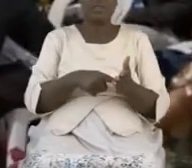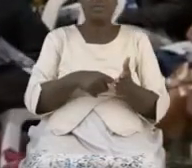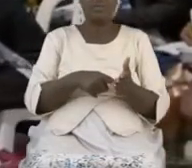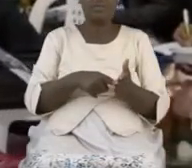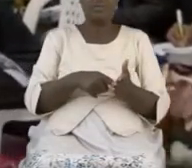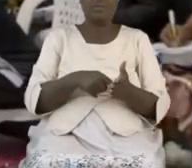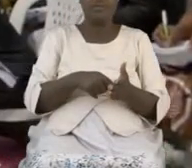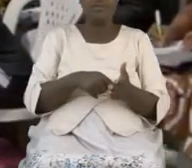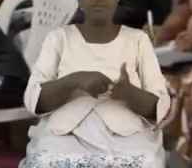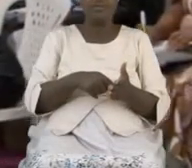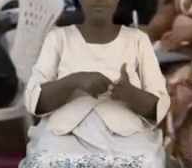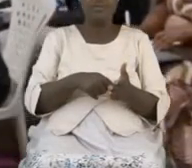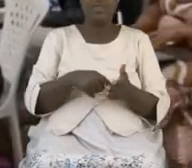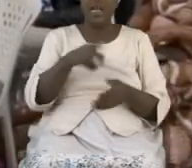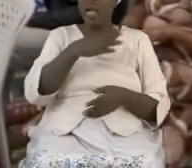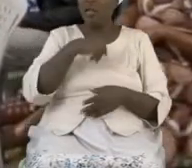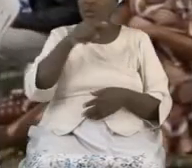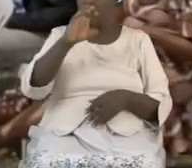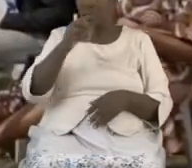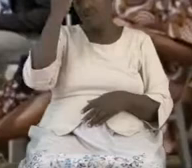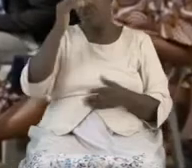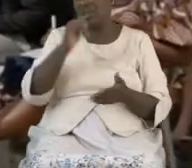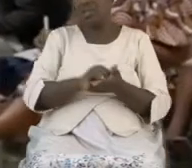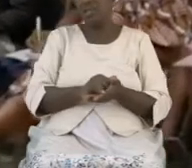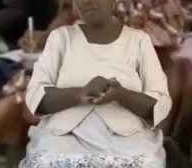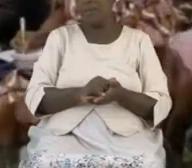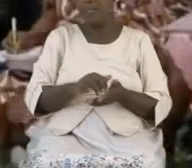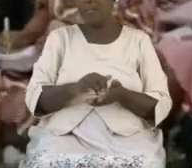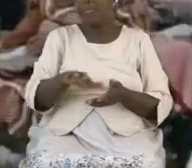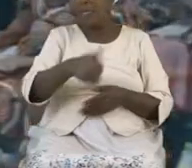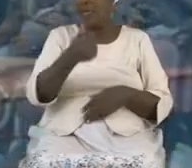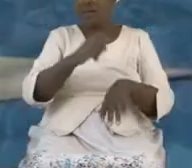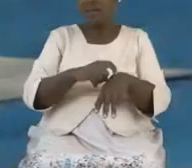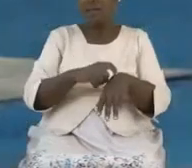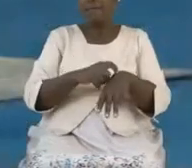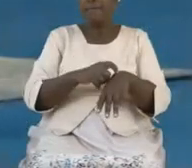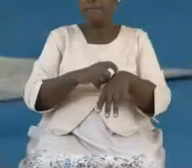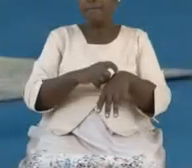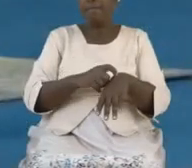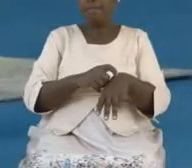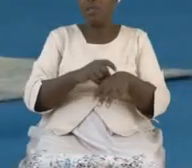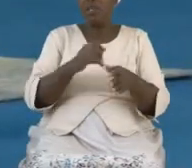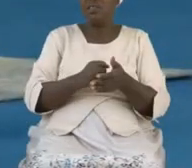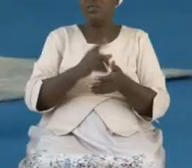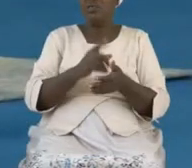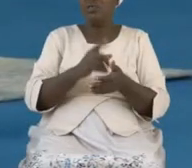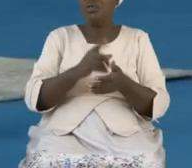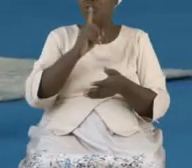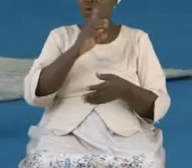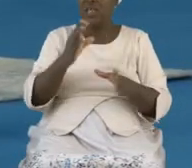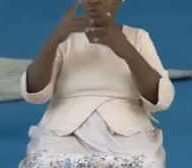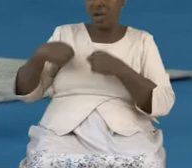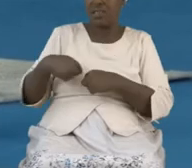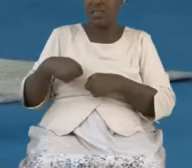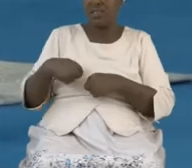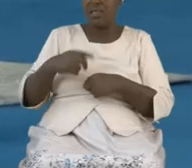and you can know that anytime it actually gets into your heart, then you wake